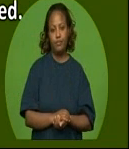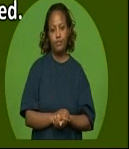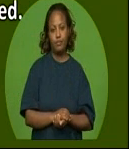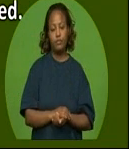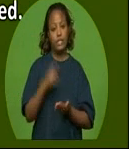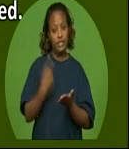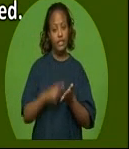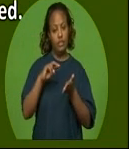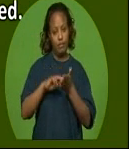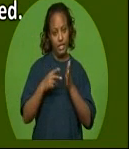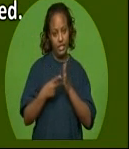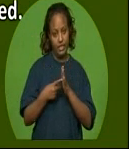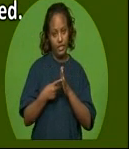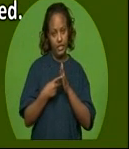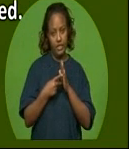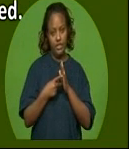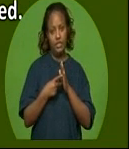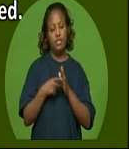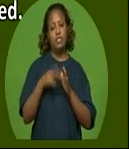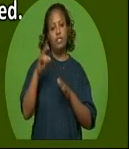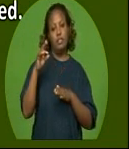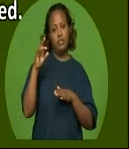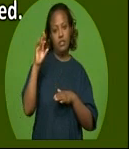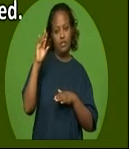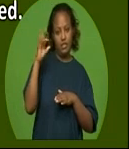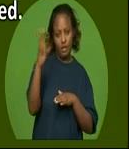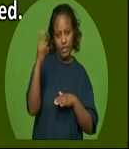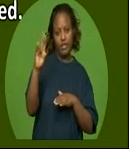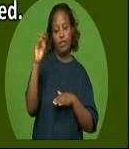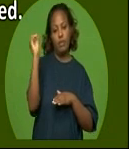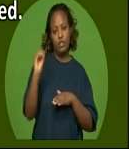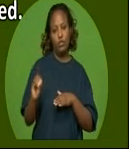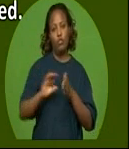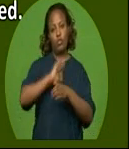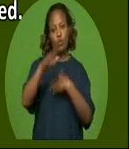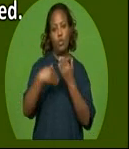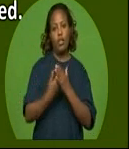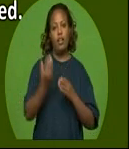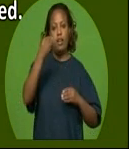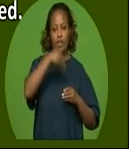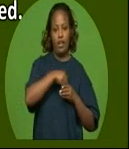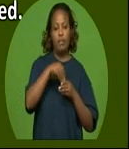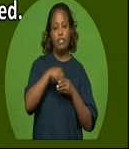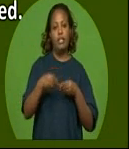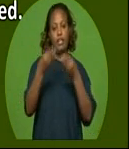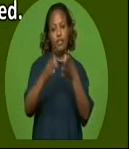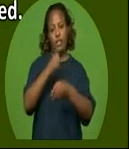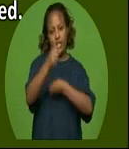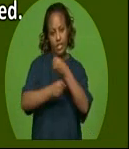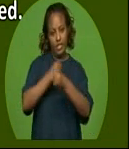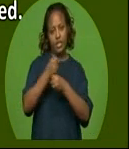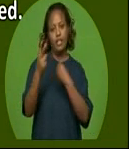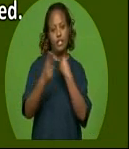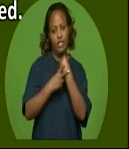0.17. This means that about 17% of the total income in the